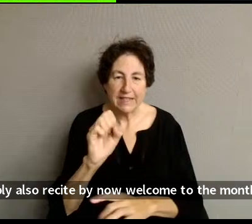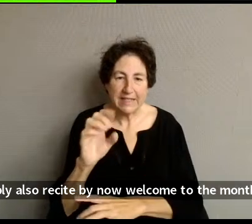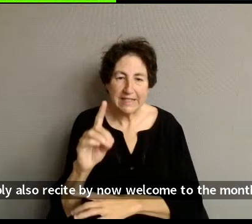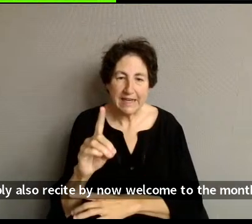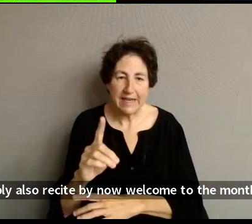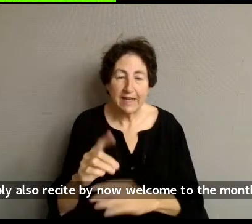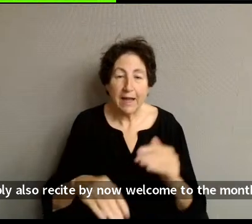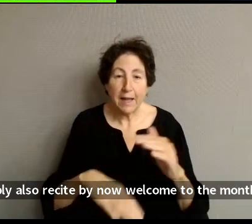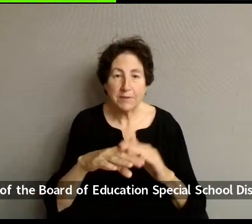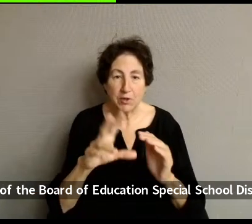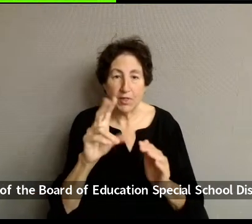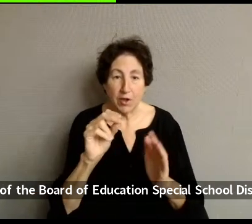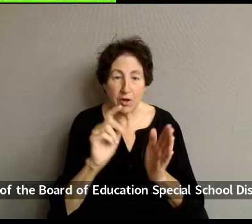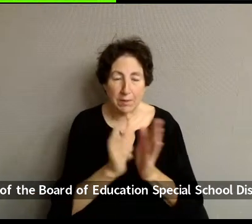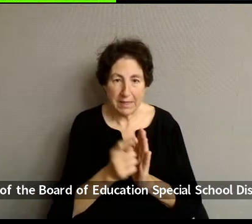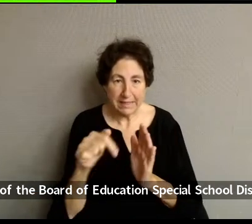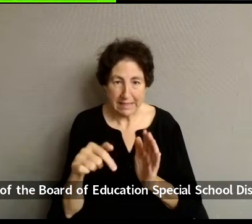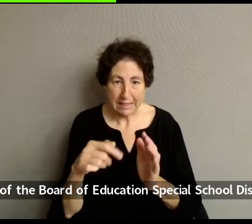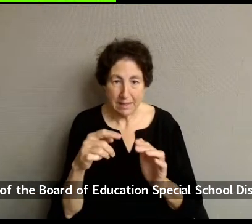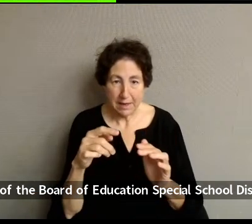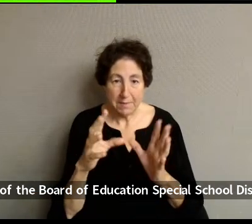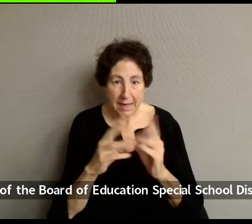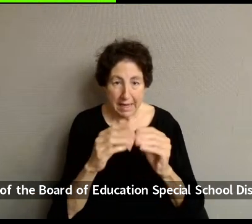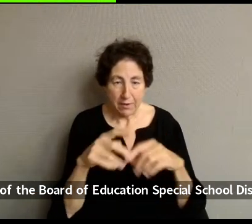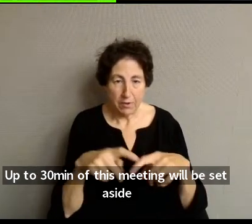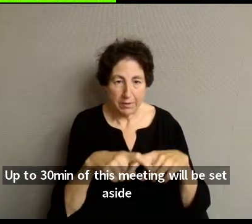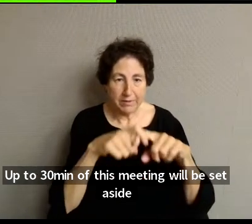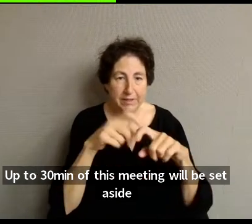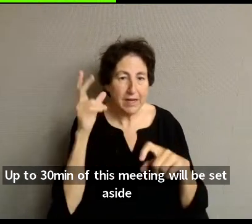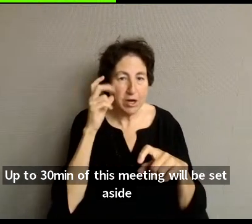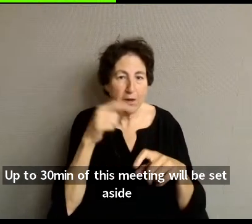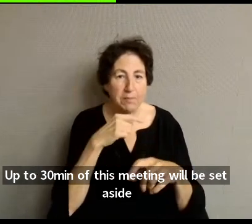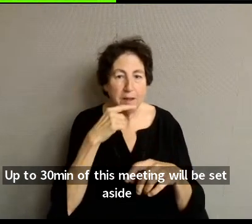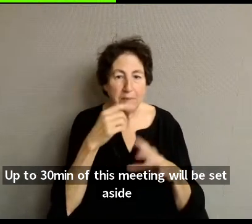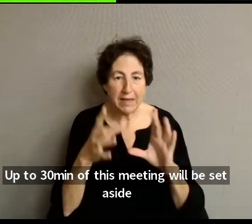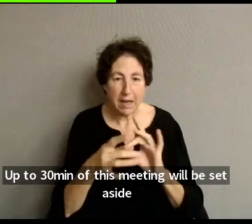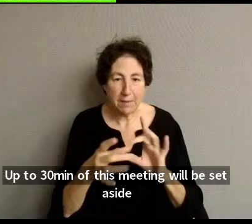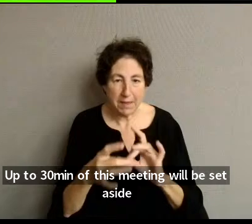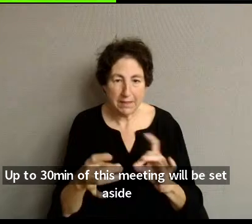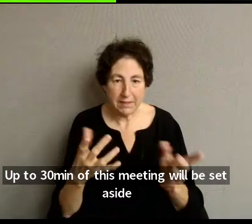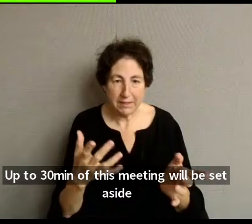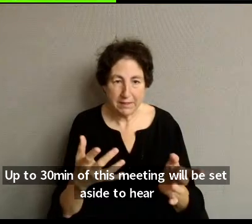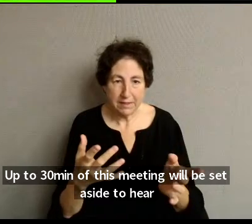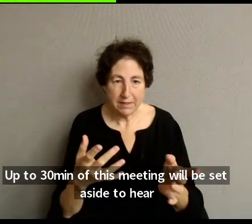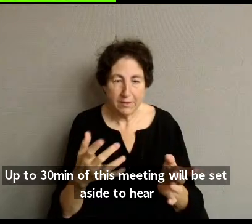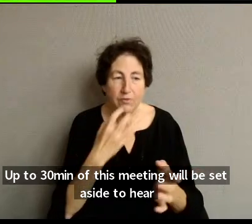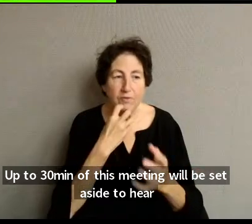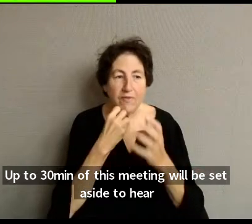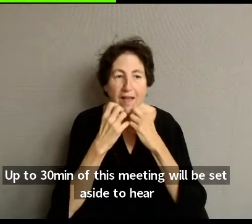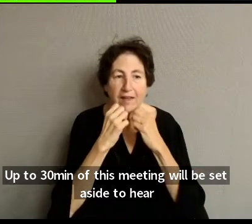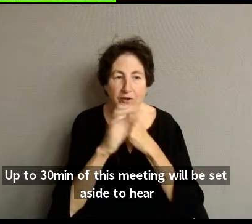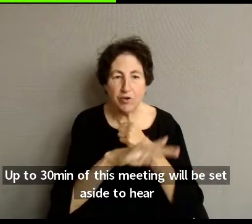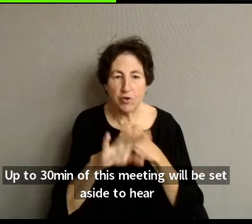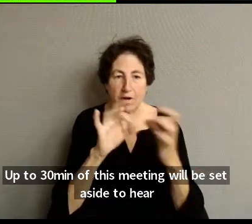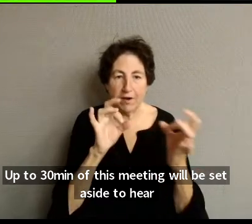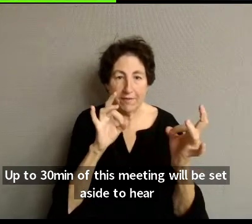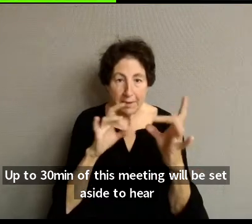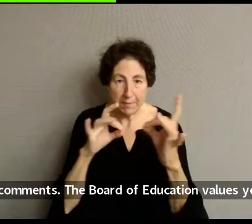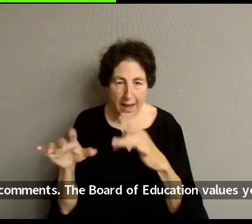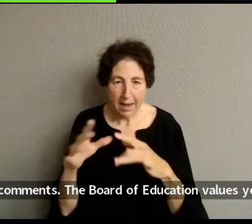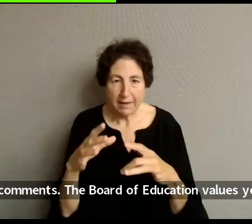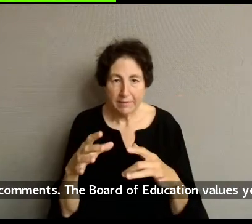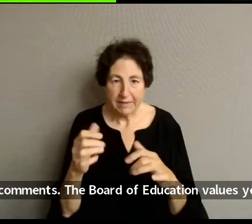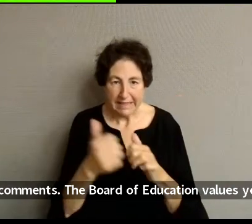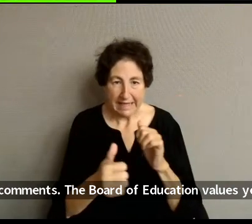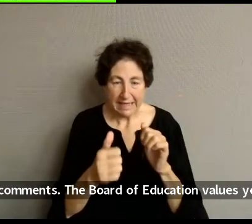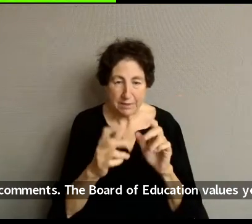Up to 30 minutes of this meeting will be set aside to hear public comments. The Board of Education values your input and thanks you for your comment. Each speaker will